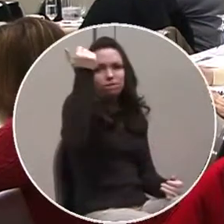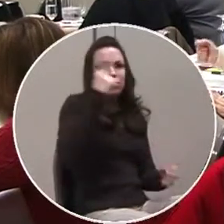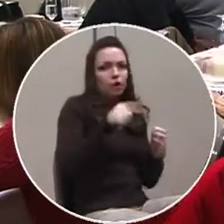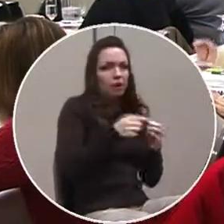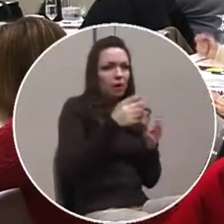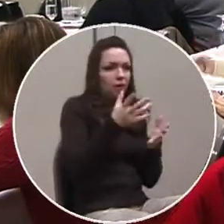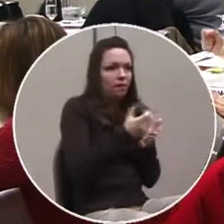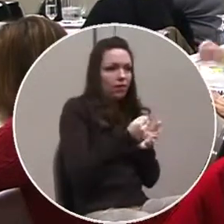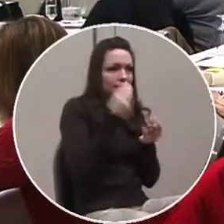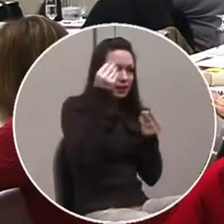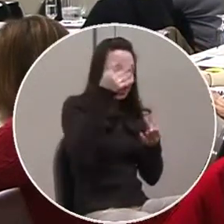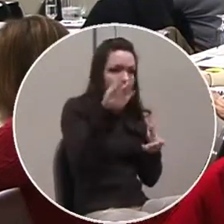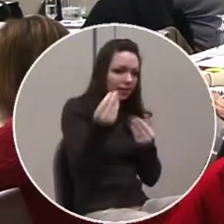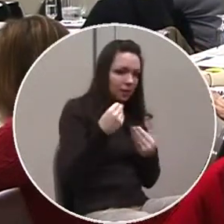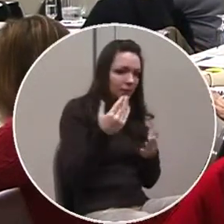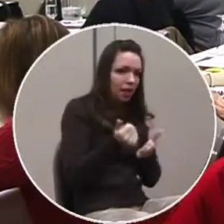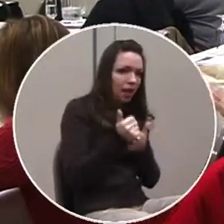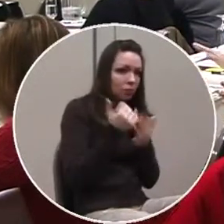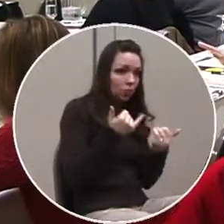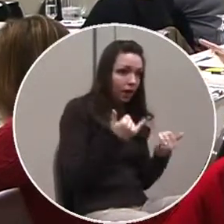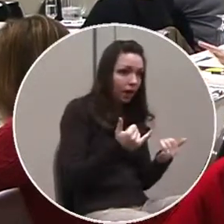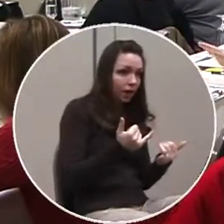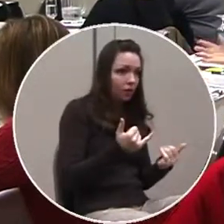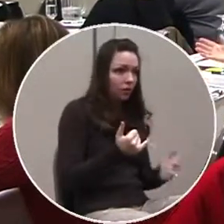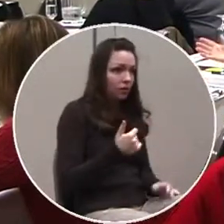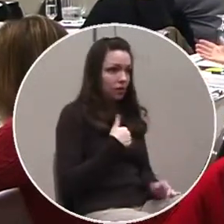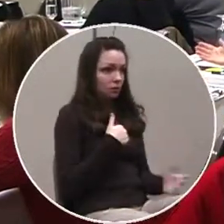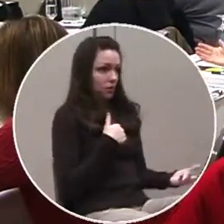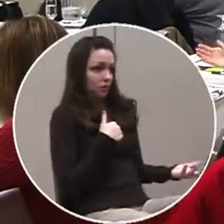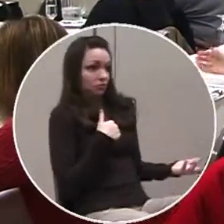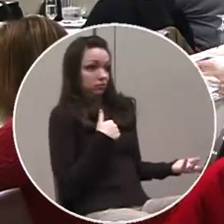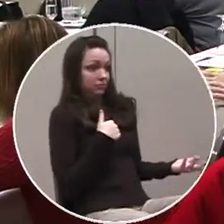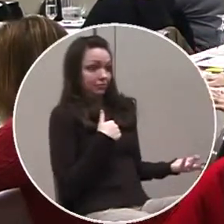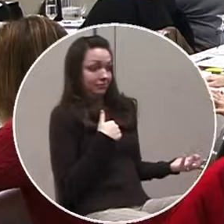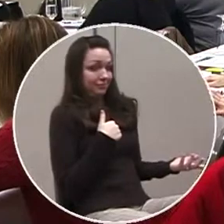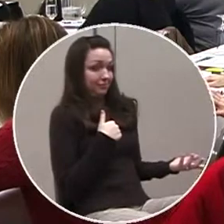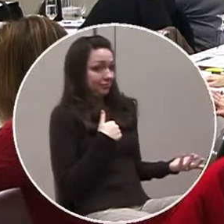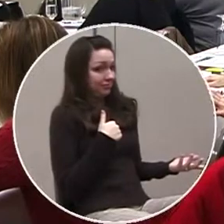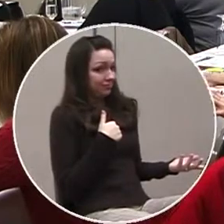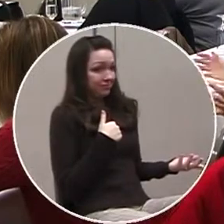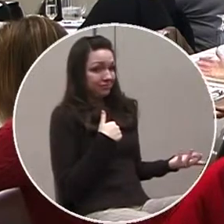me some help right now. Yeah. I was like,